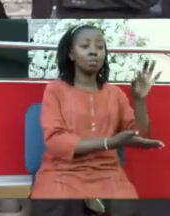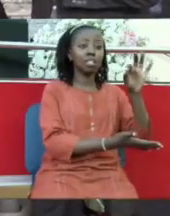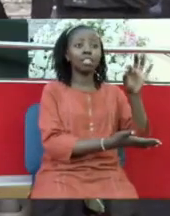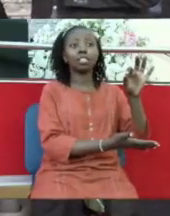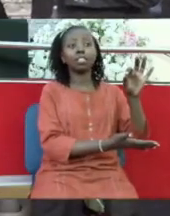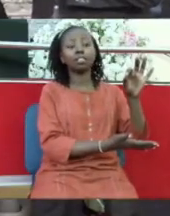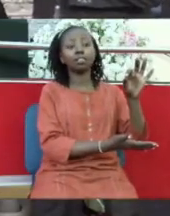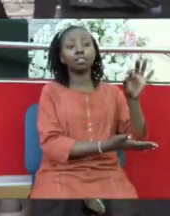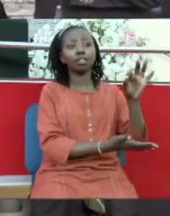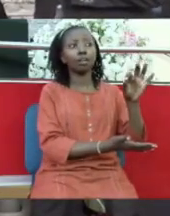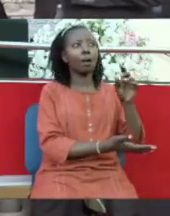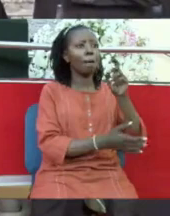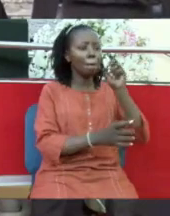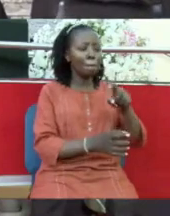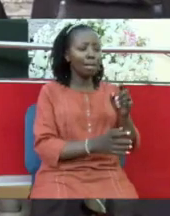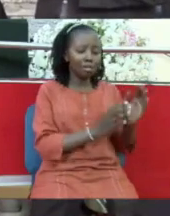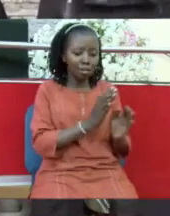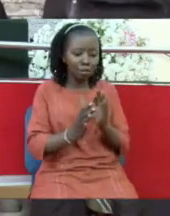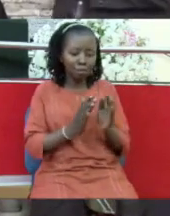You have to be prepared spiritually.